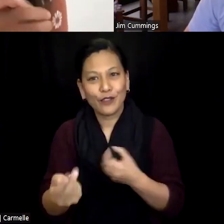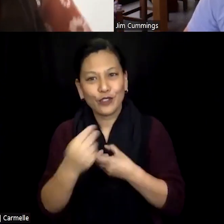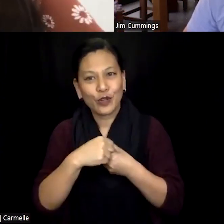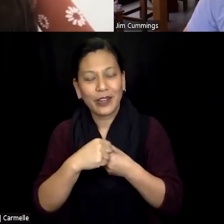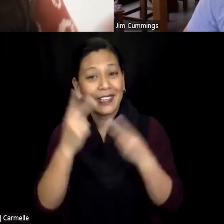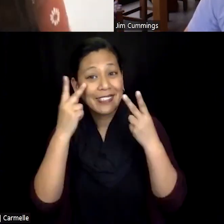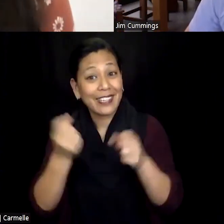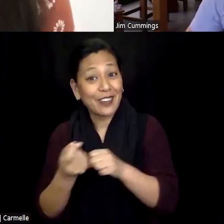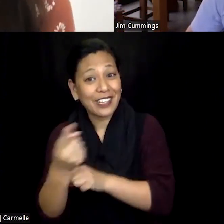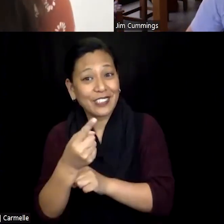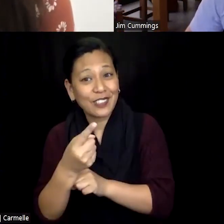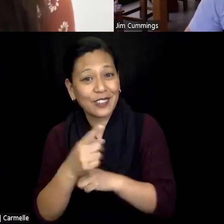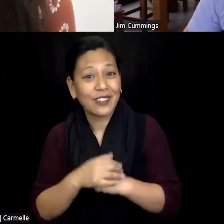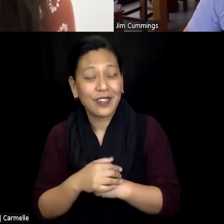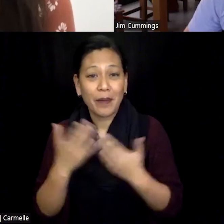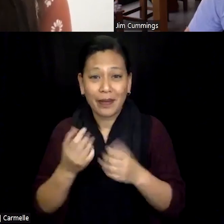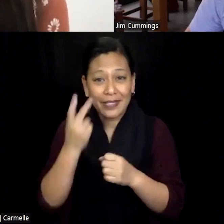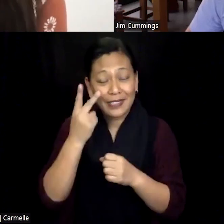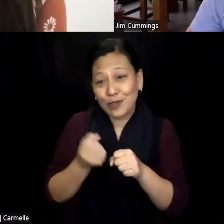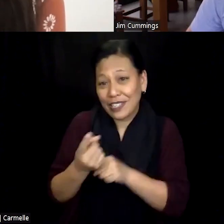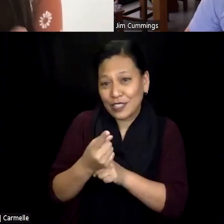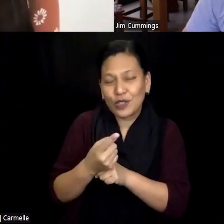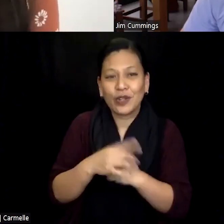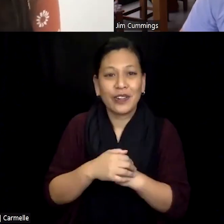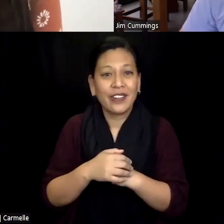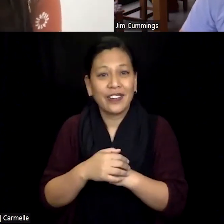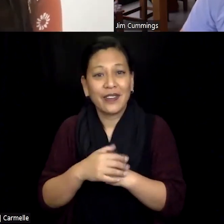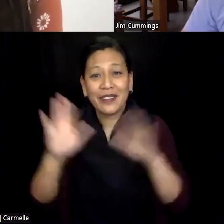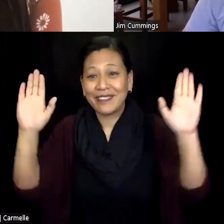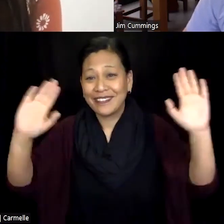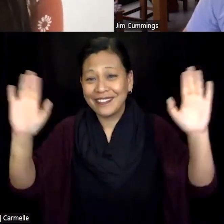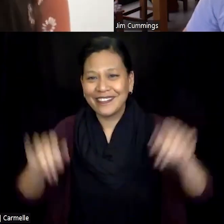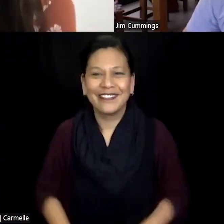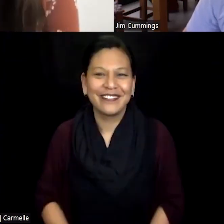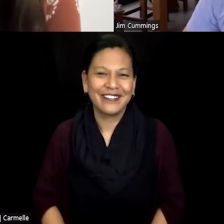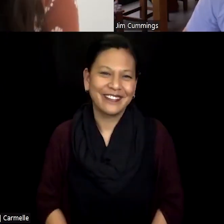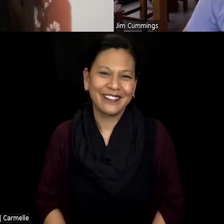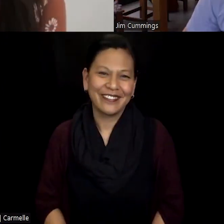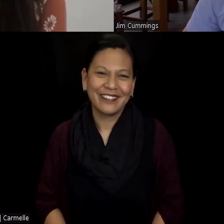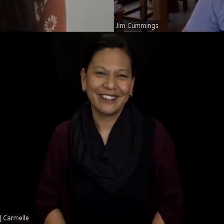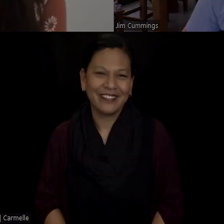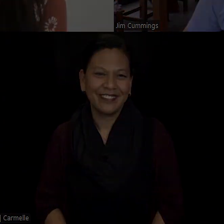joining us, and I guess see you next year. Maybe I'll see you next year, or somebody else will be here. But anyways, bye.